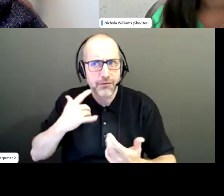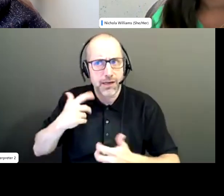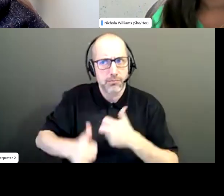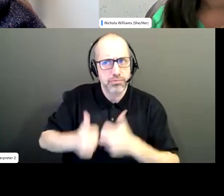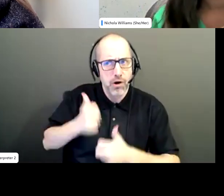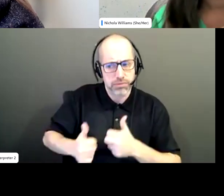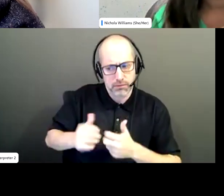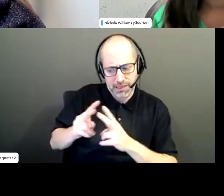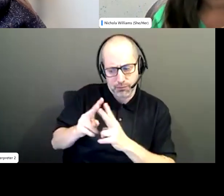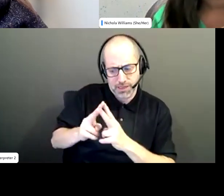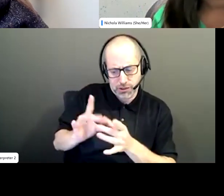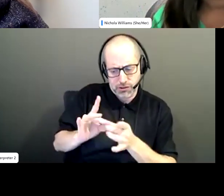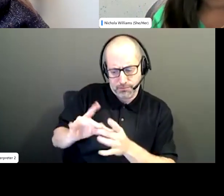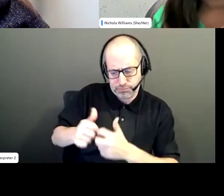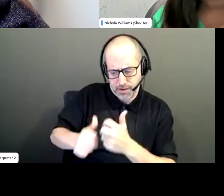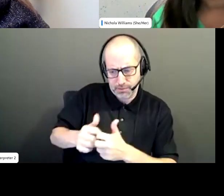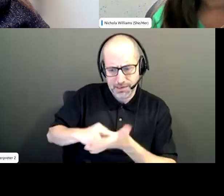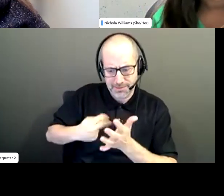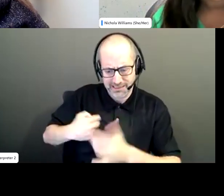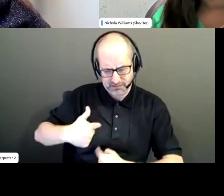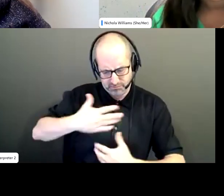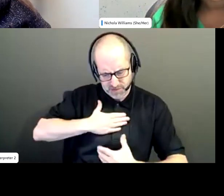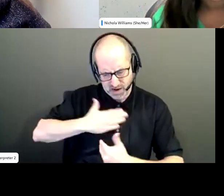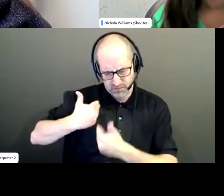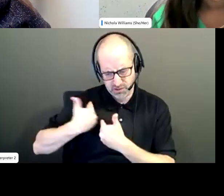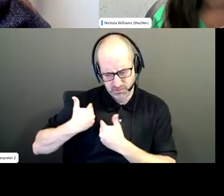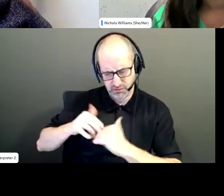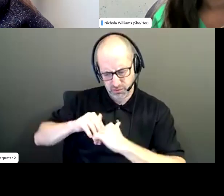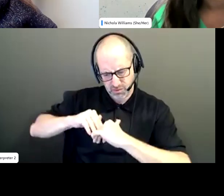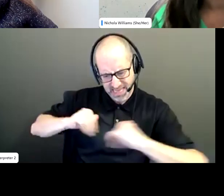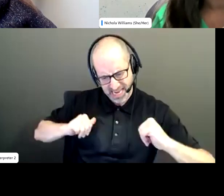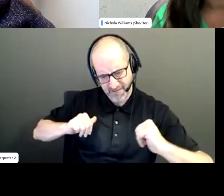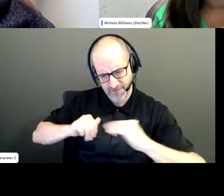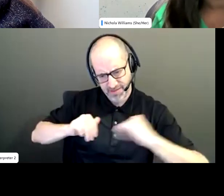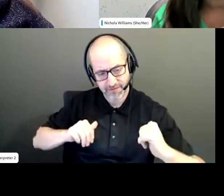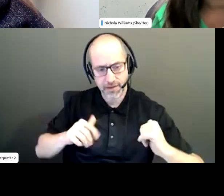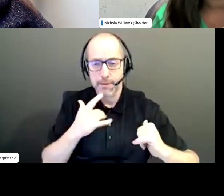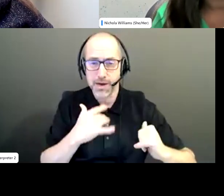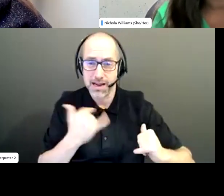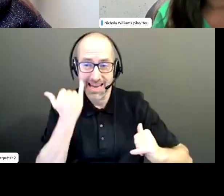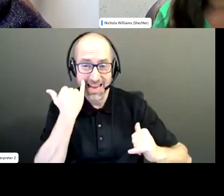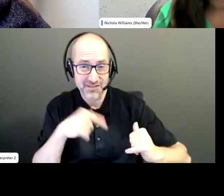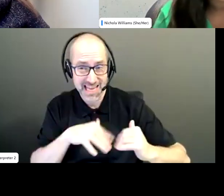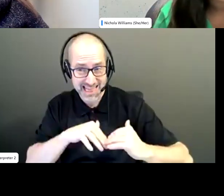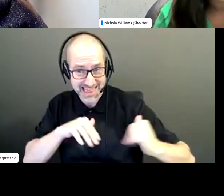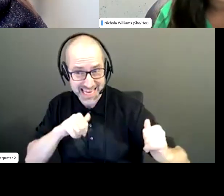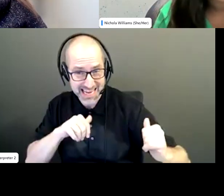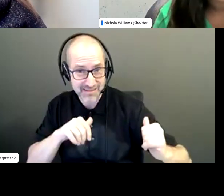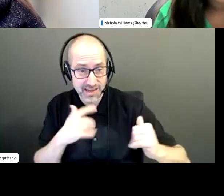have to remember we're telling somebody to leave a situation where all they're leaving with is their immediate